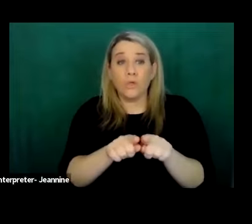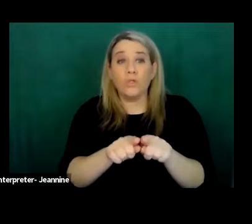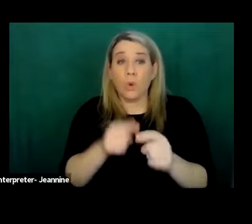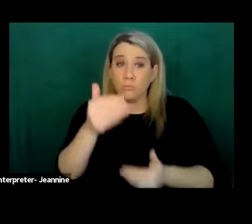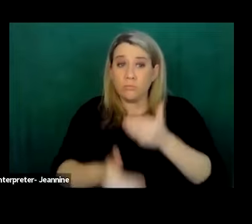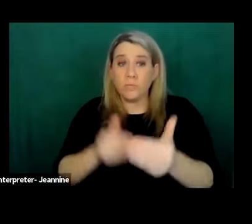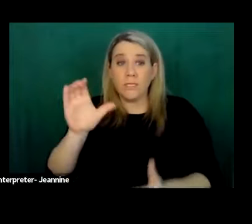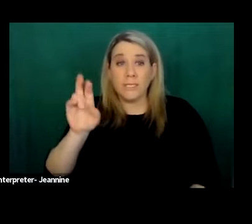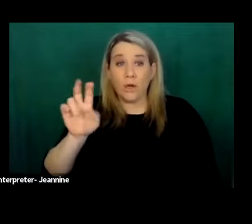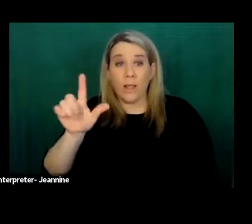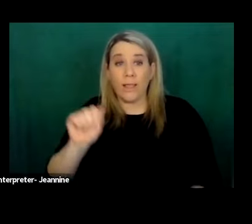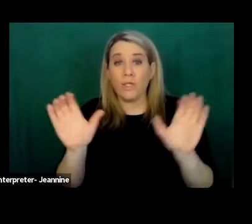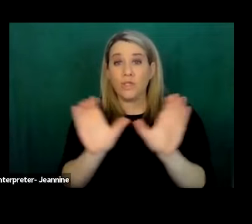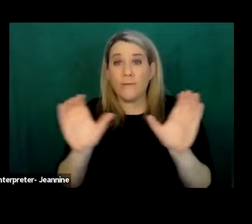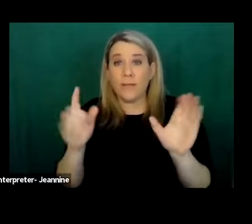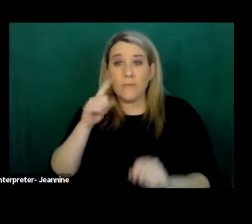CRLA certification for the